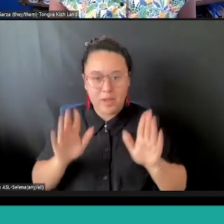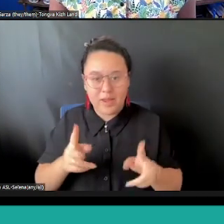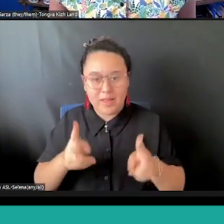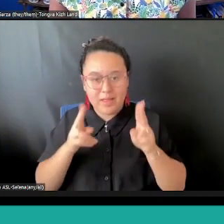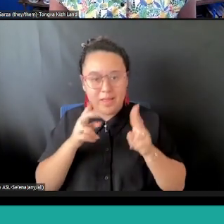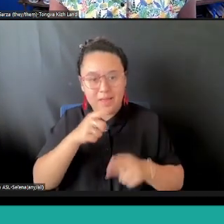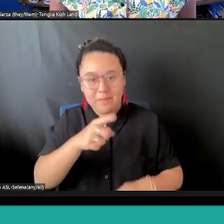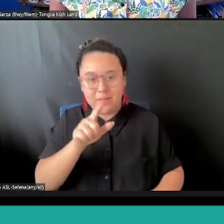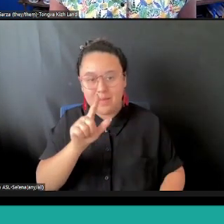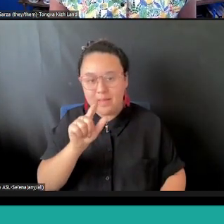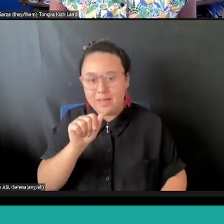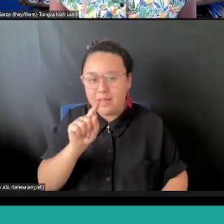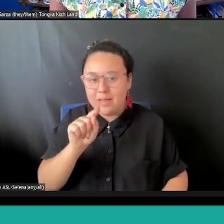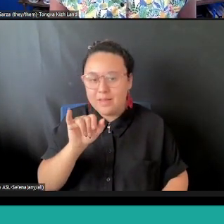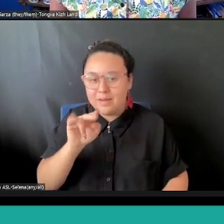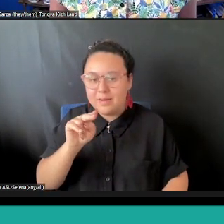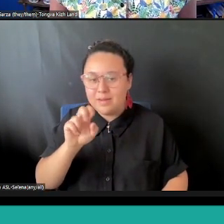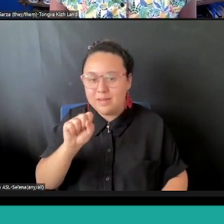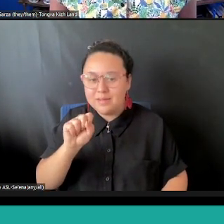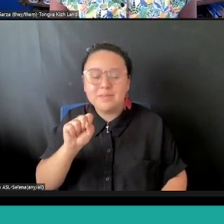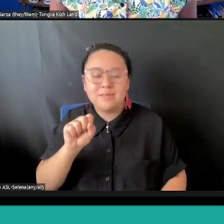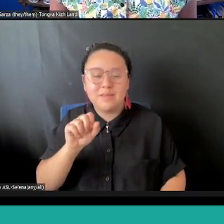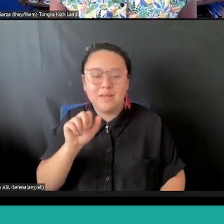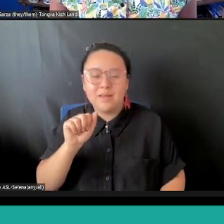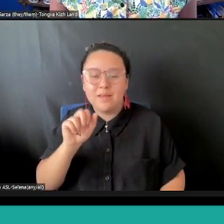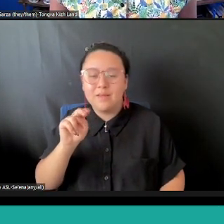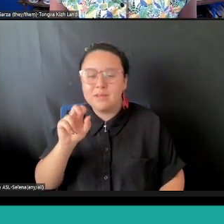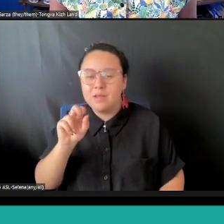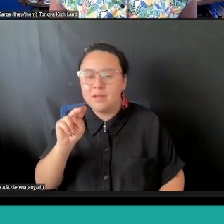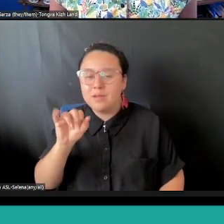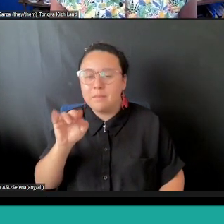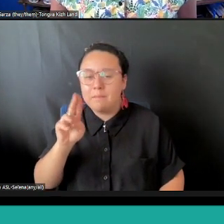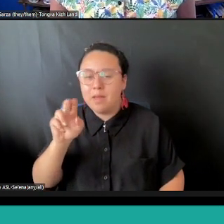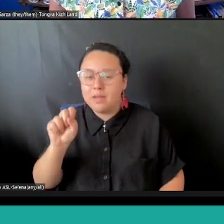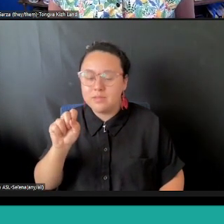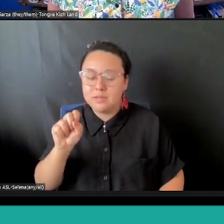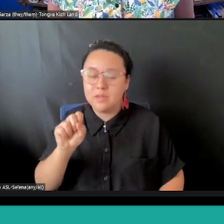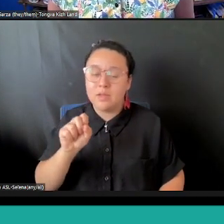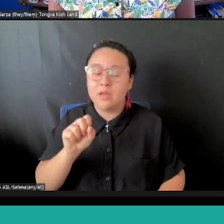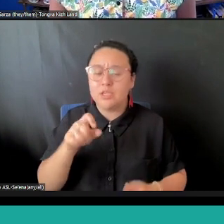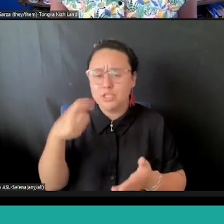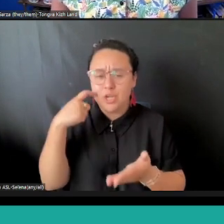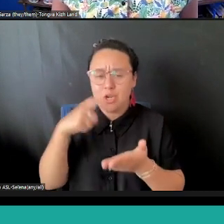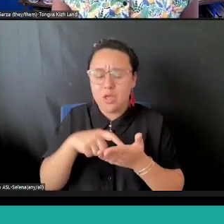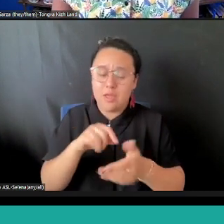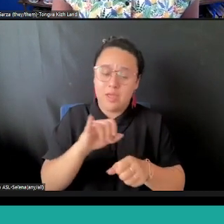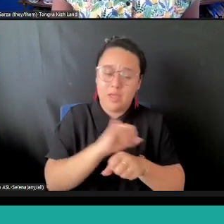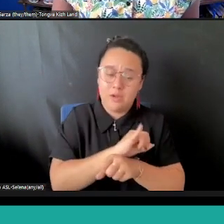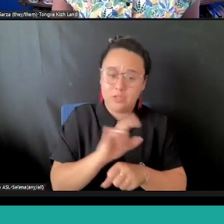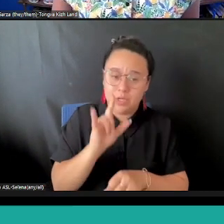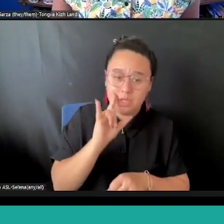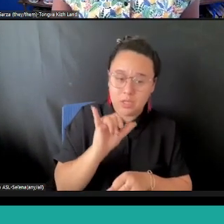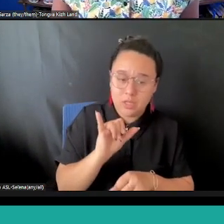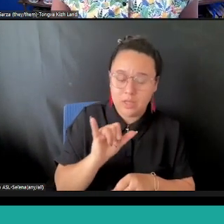was really acknowledging what the industry is like and what the field is like for Chicanos, Latinos,